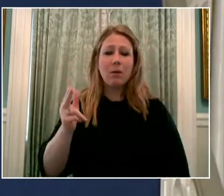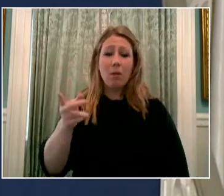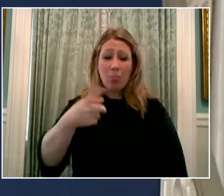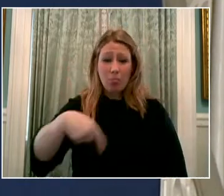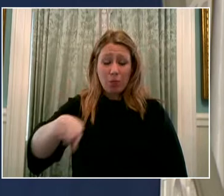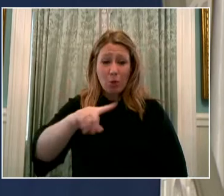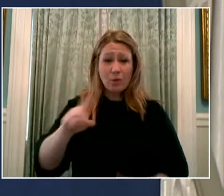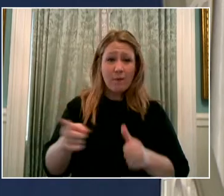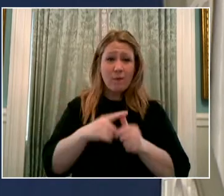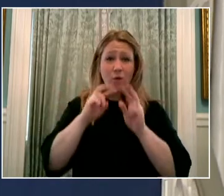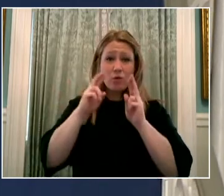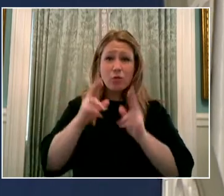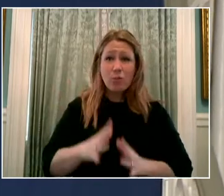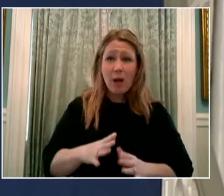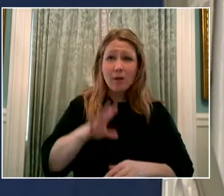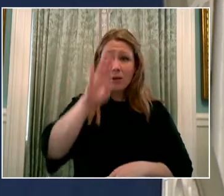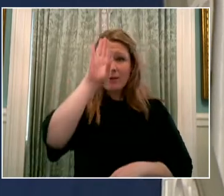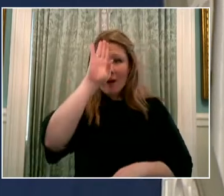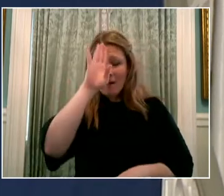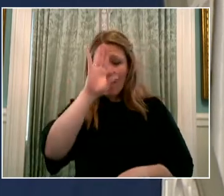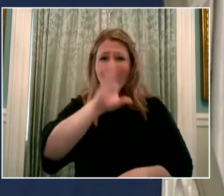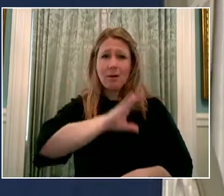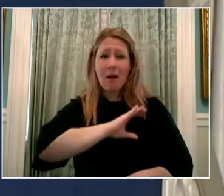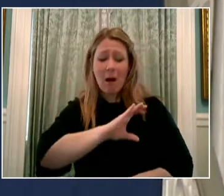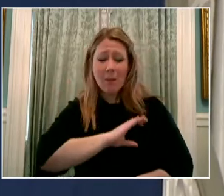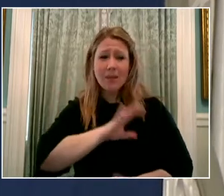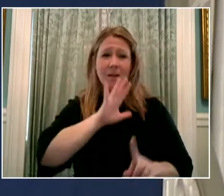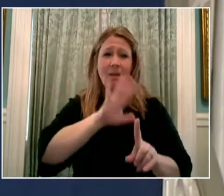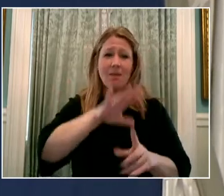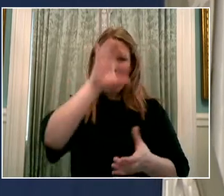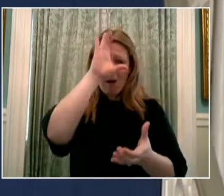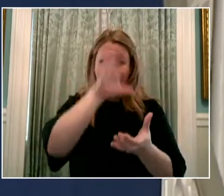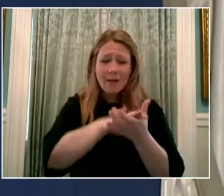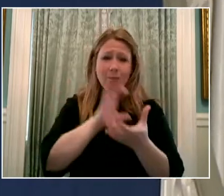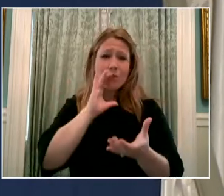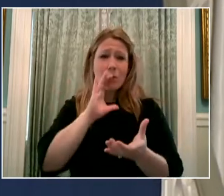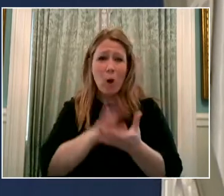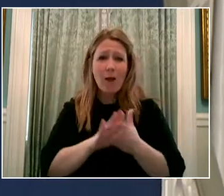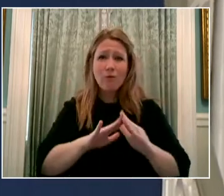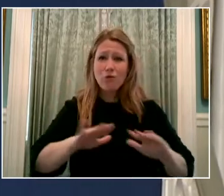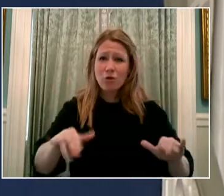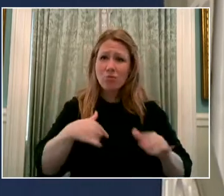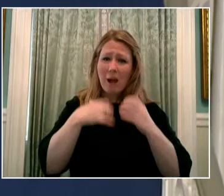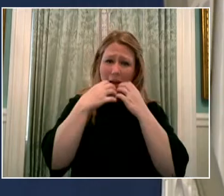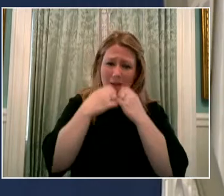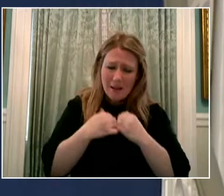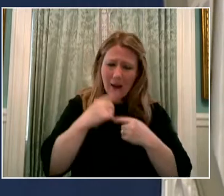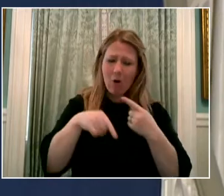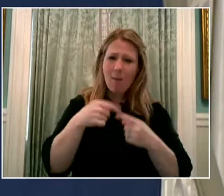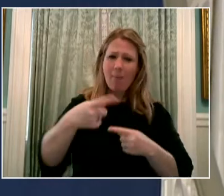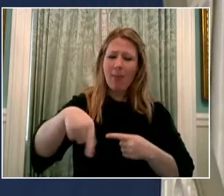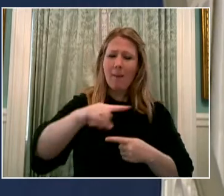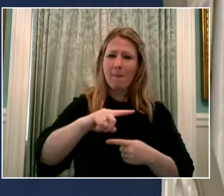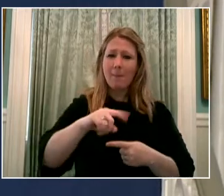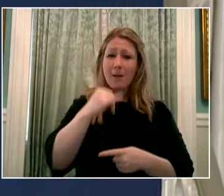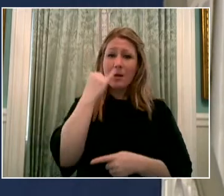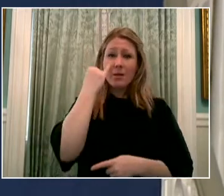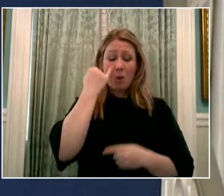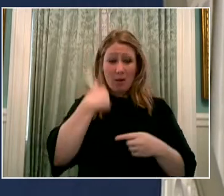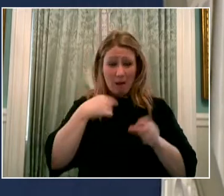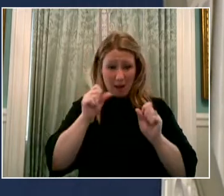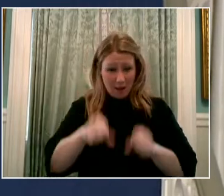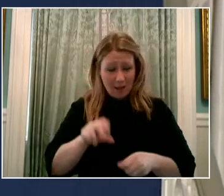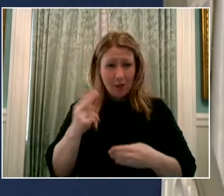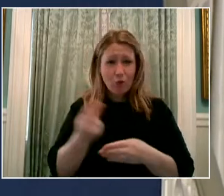their husbands, their wives, their children, I care about them. So if I can use a robotic dog